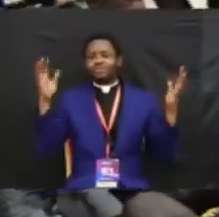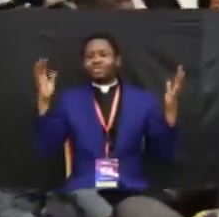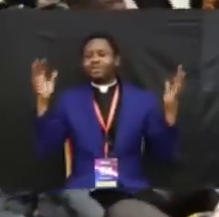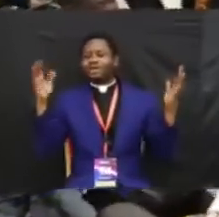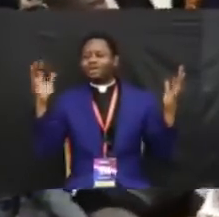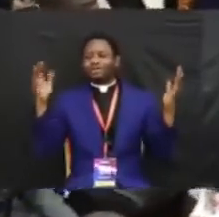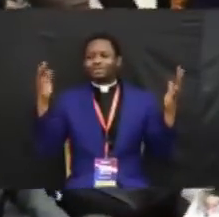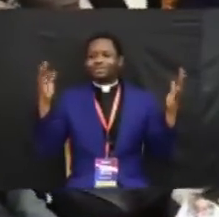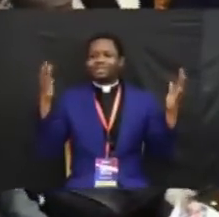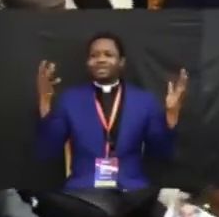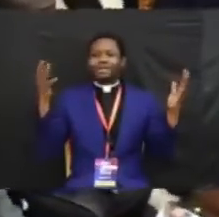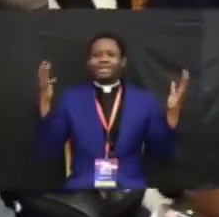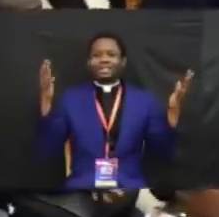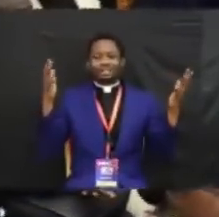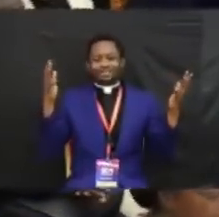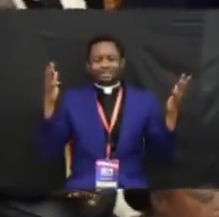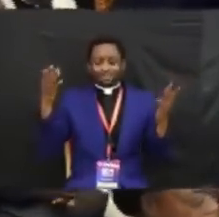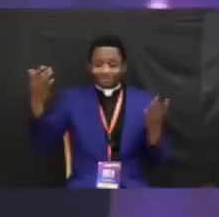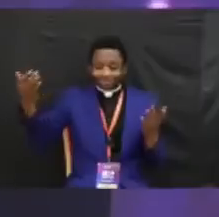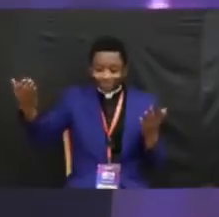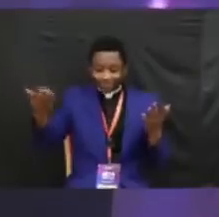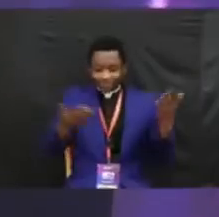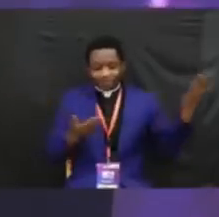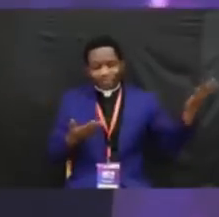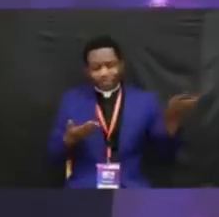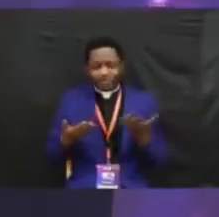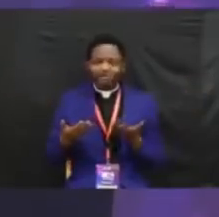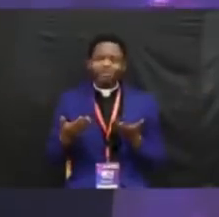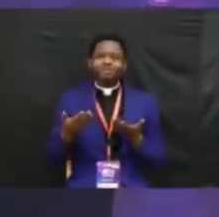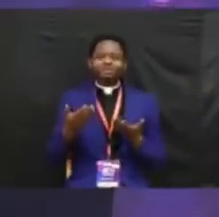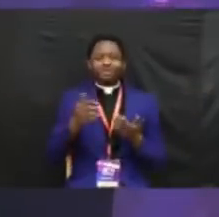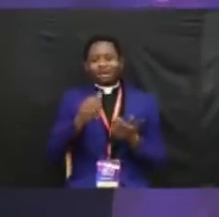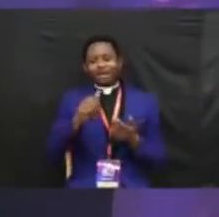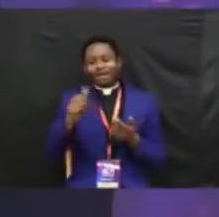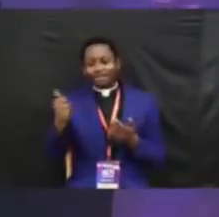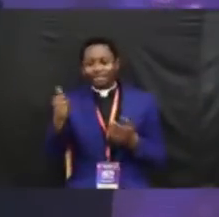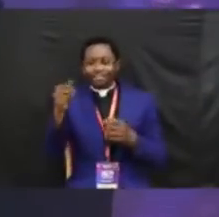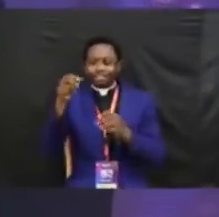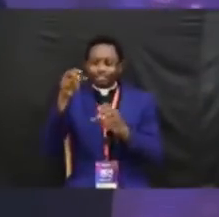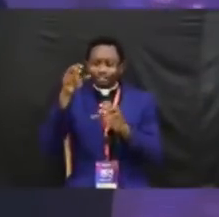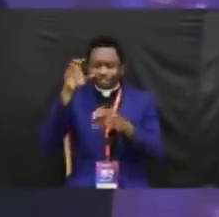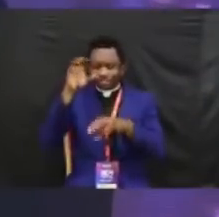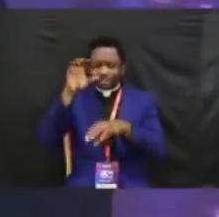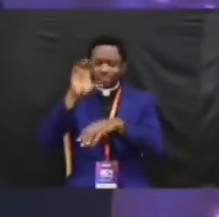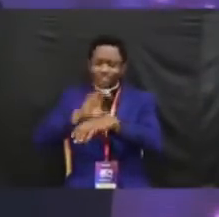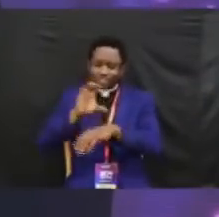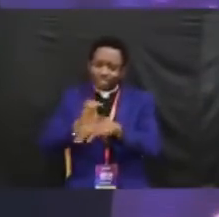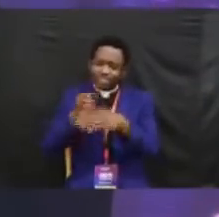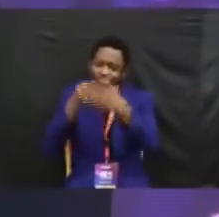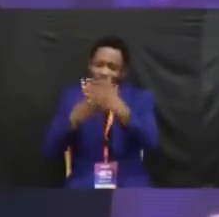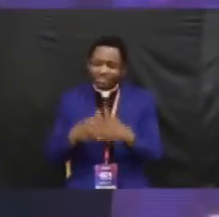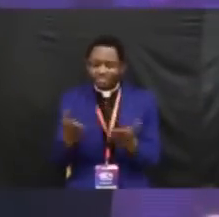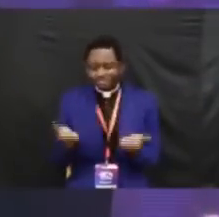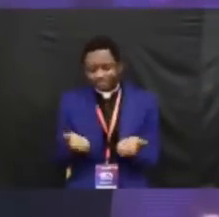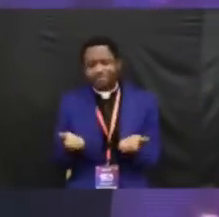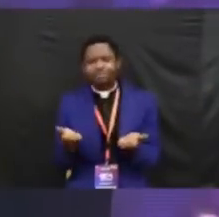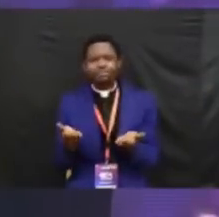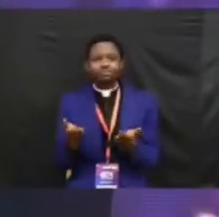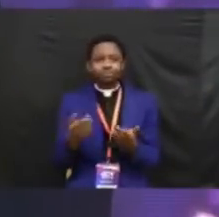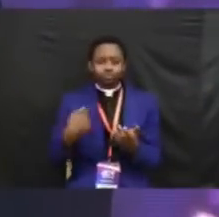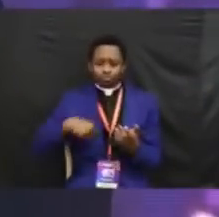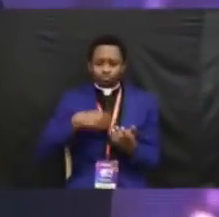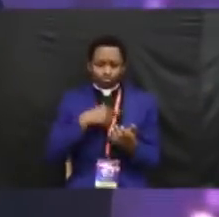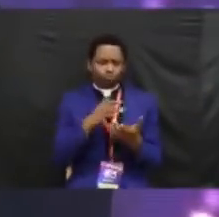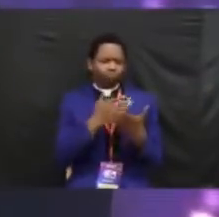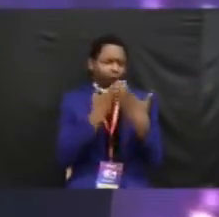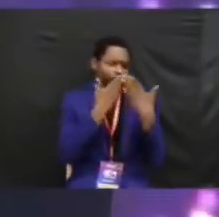I also welcome our cherish heads of churches and parurch organizations present here with us. We are very grateful